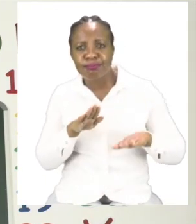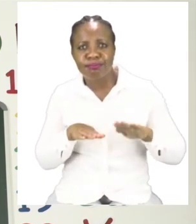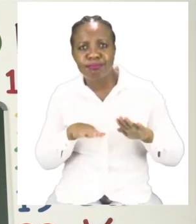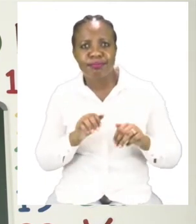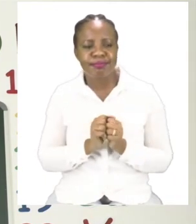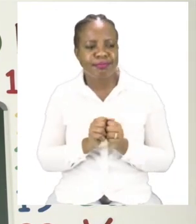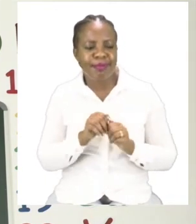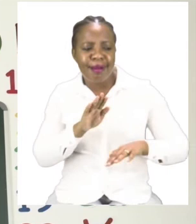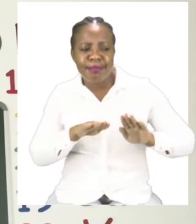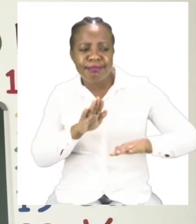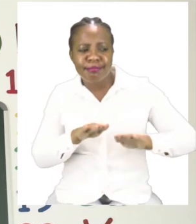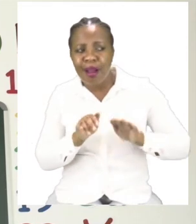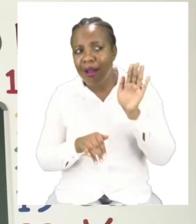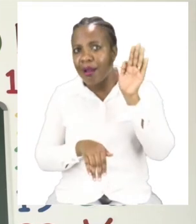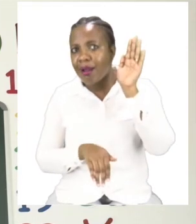Zoshi!